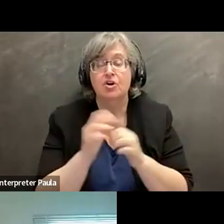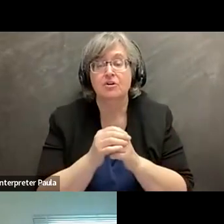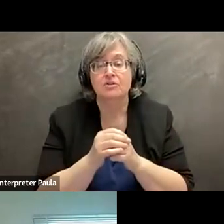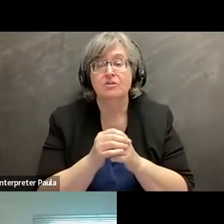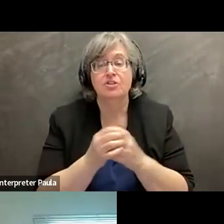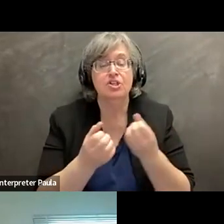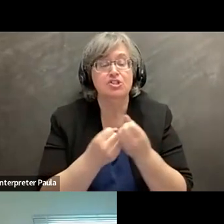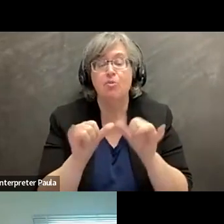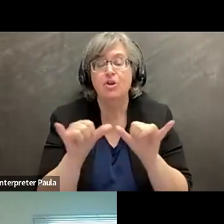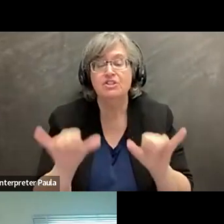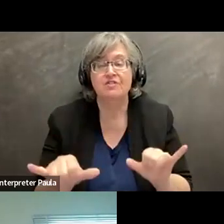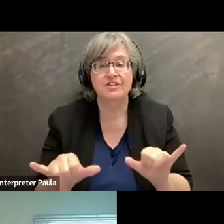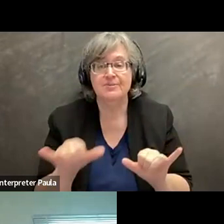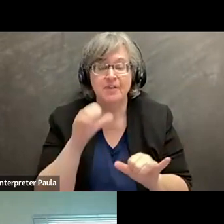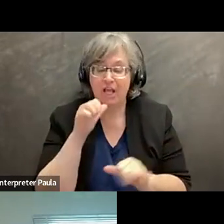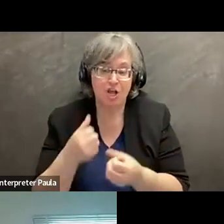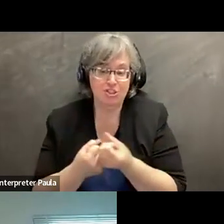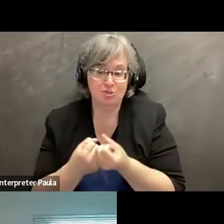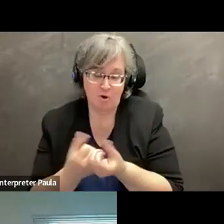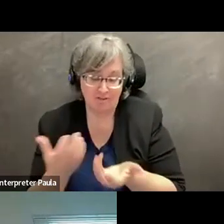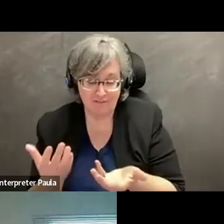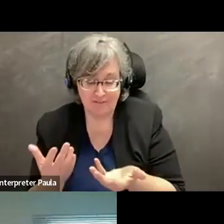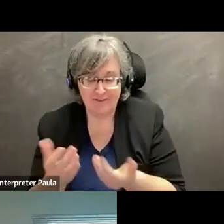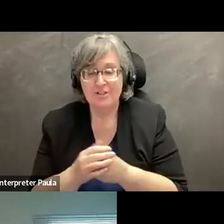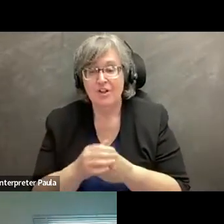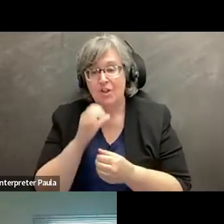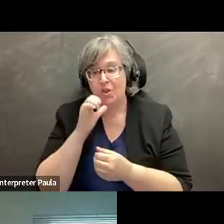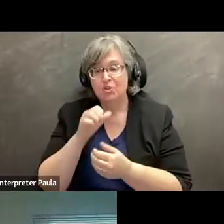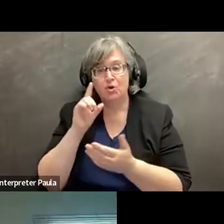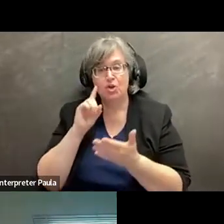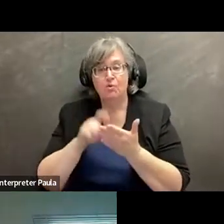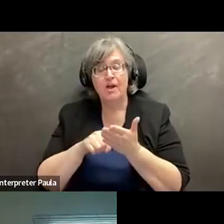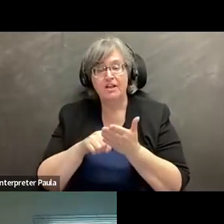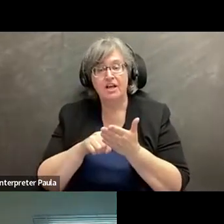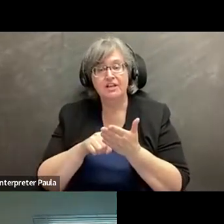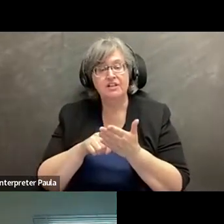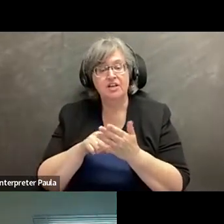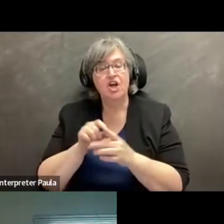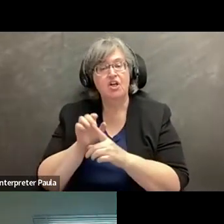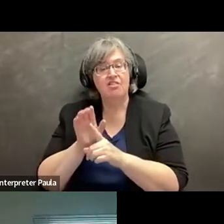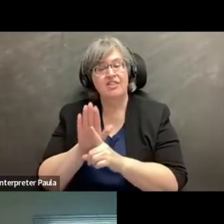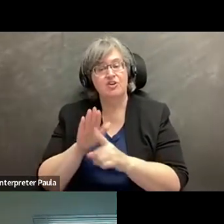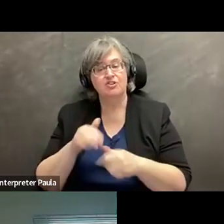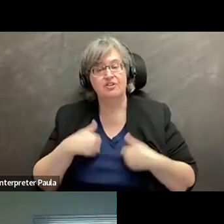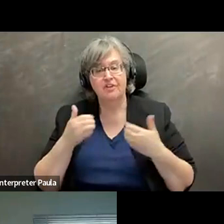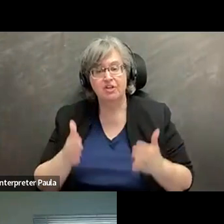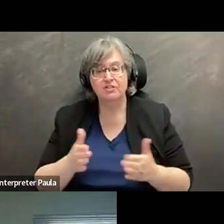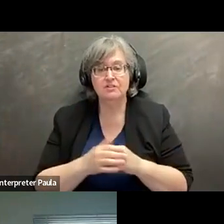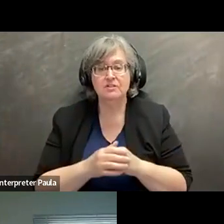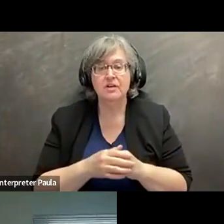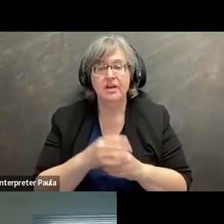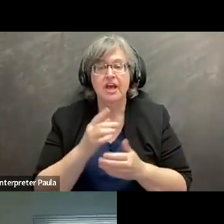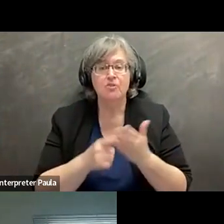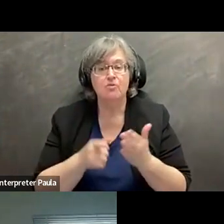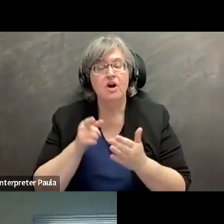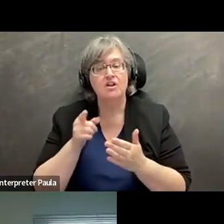people, support systems that are not very supportive for them, that don't recognize their experiences, that don't understand the factors they're dealing with. And